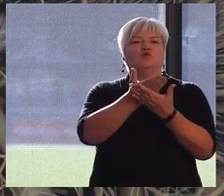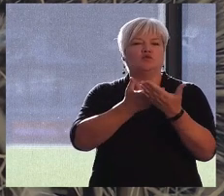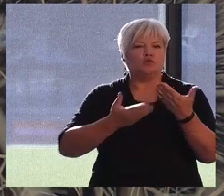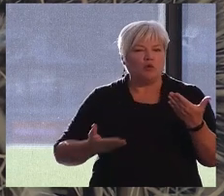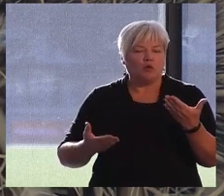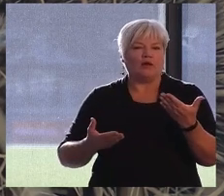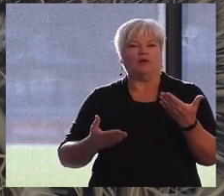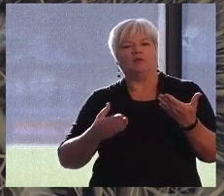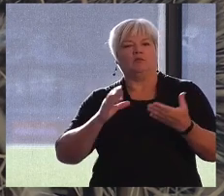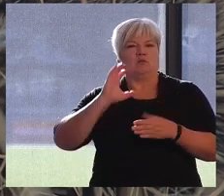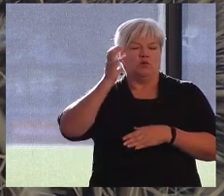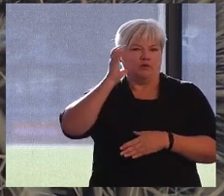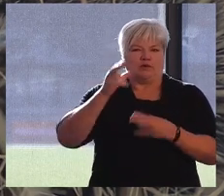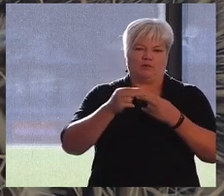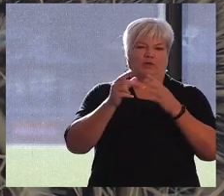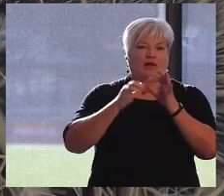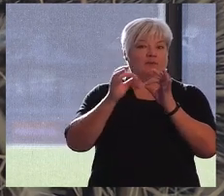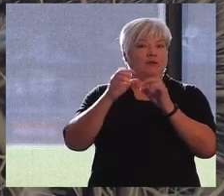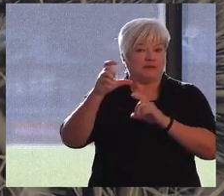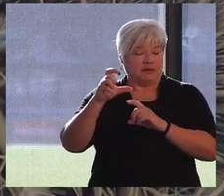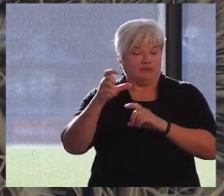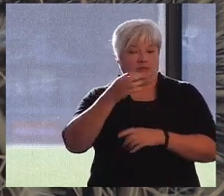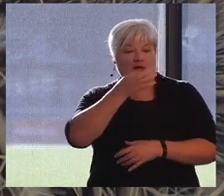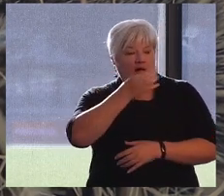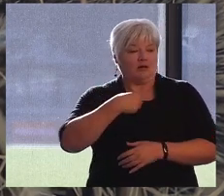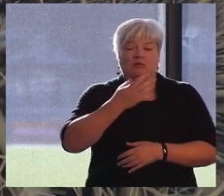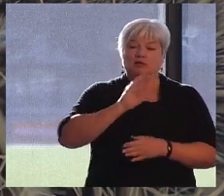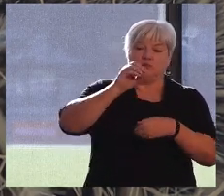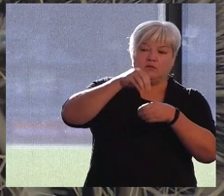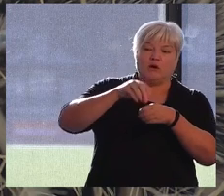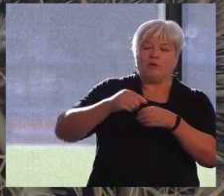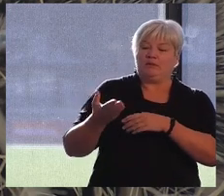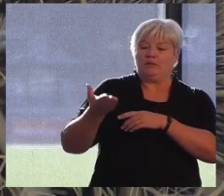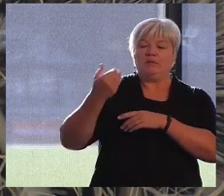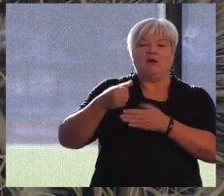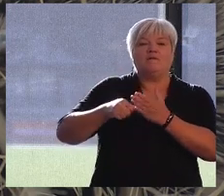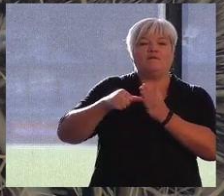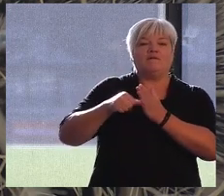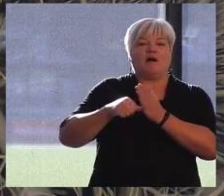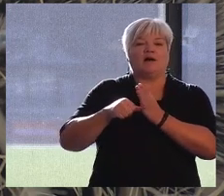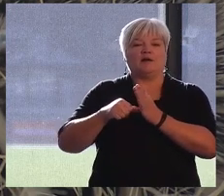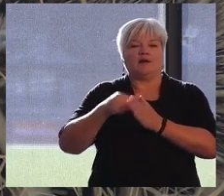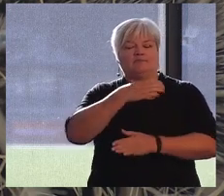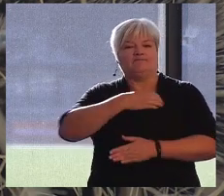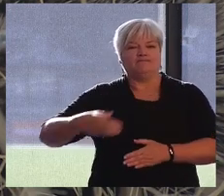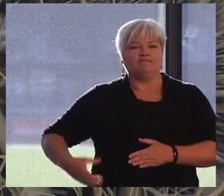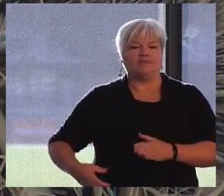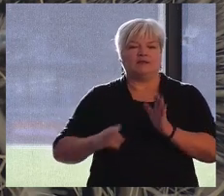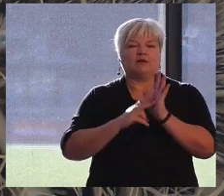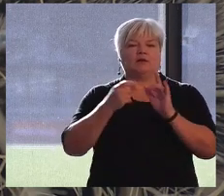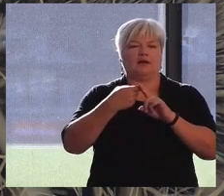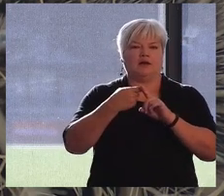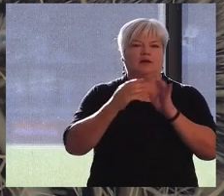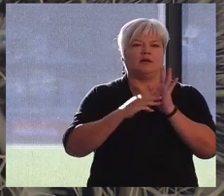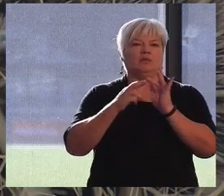where I was asked to participate with the former finance minister, Nick Minchin, in a four-week journey where we